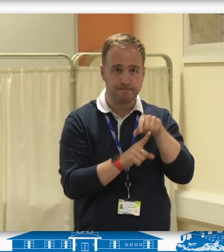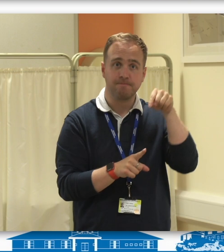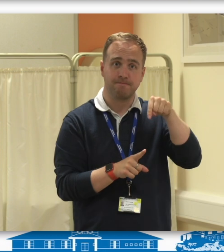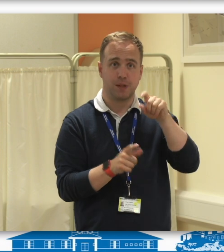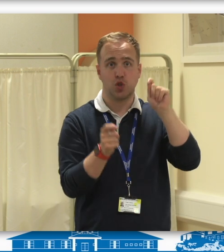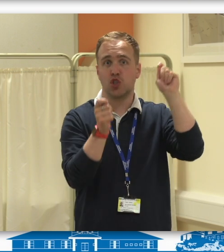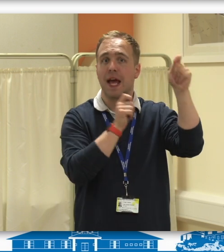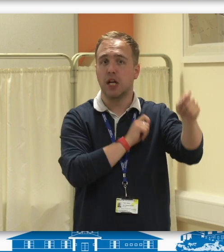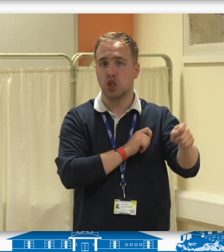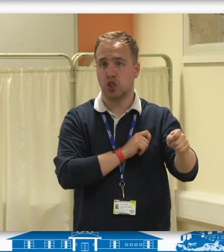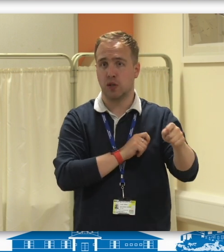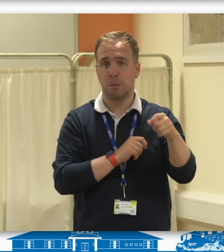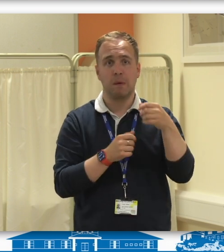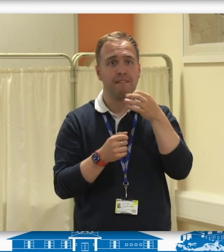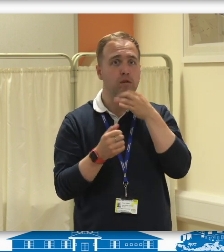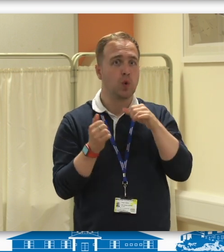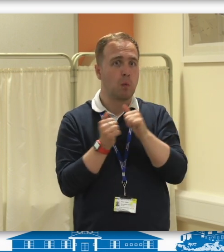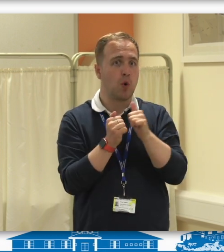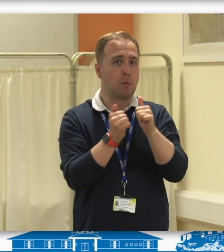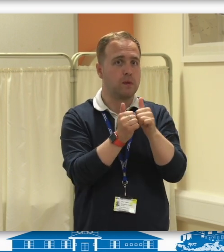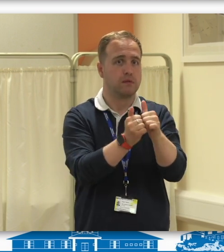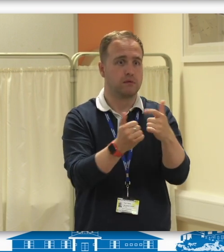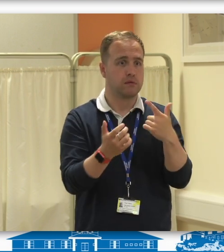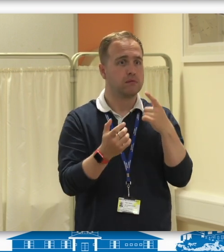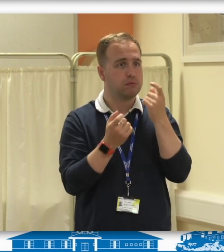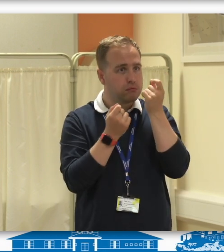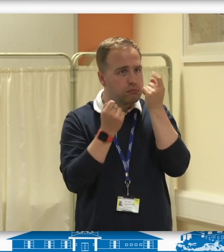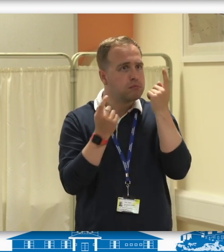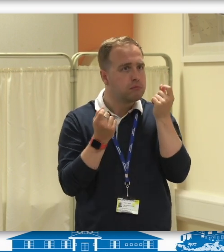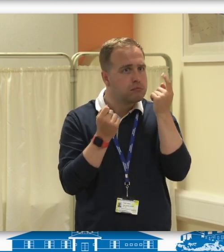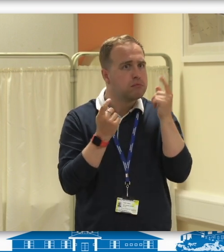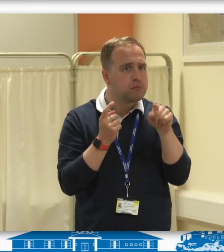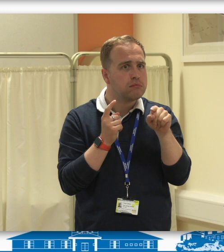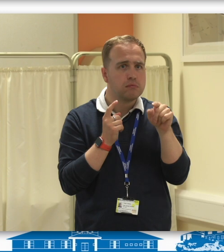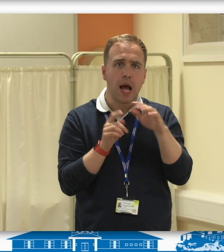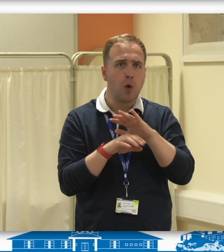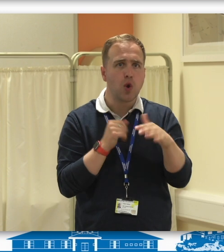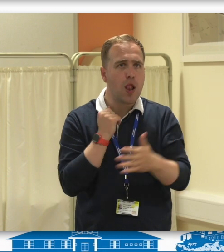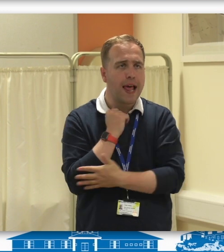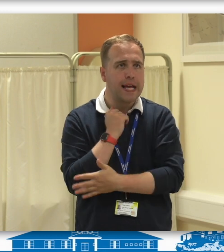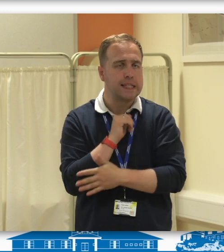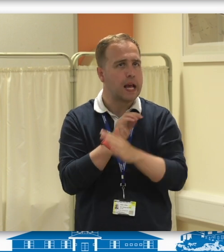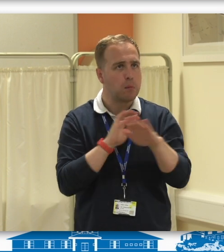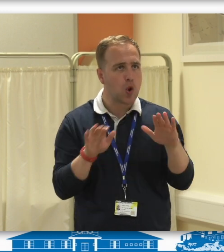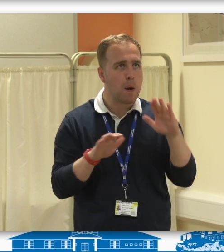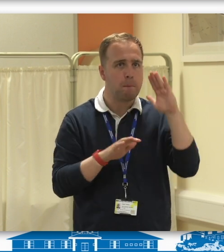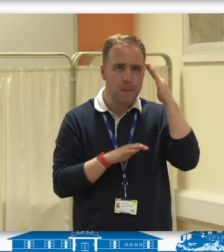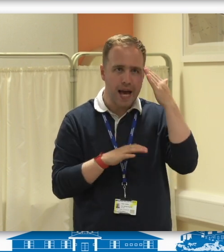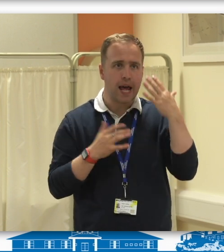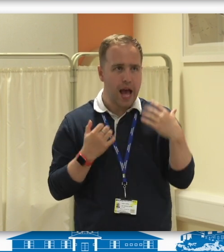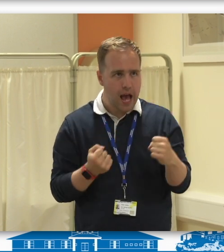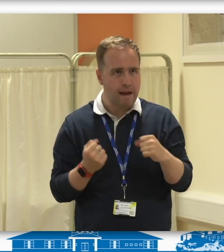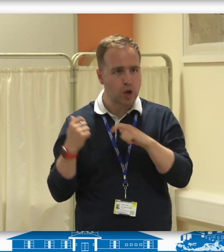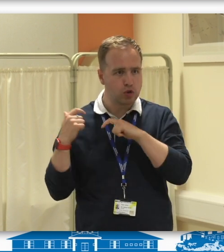changed. I had a couple of appointments and things started to make sense. I wasn't lazy, I wasn't going mad, I had chronic